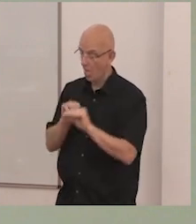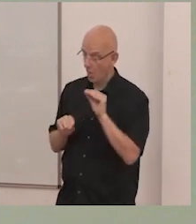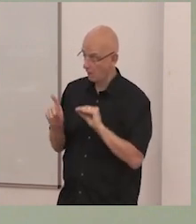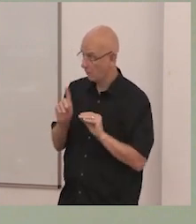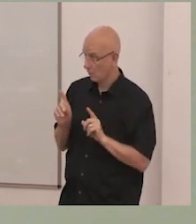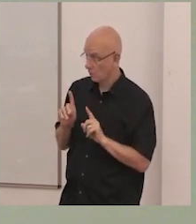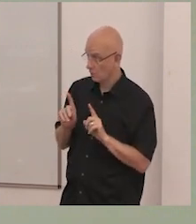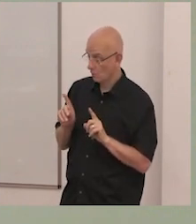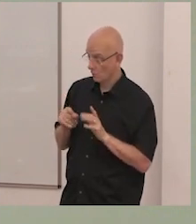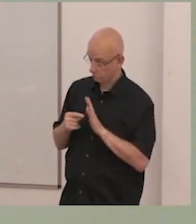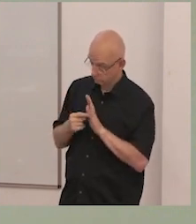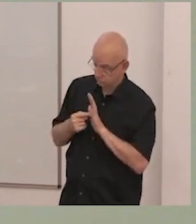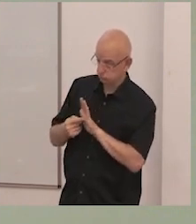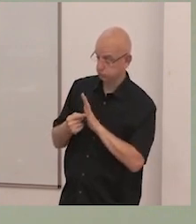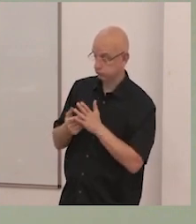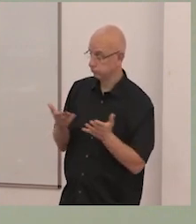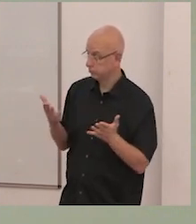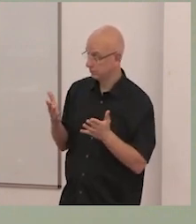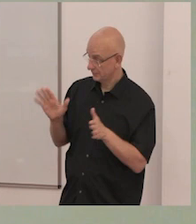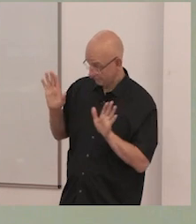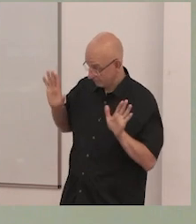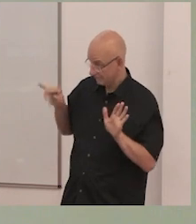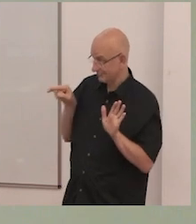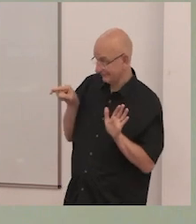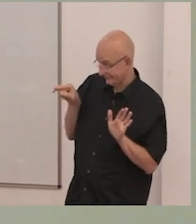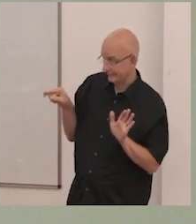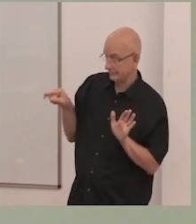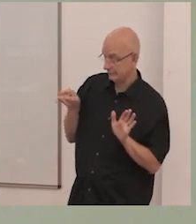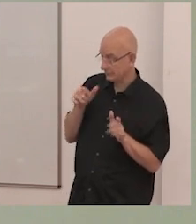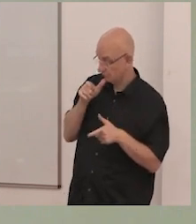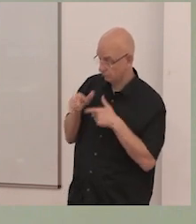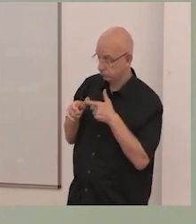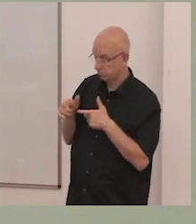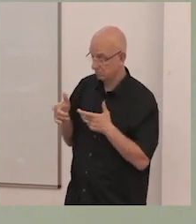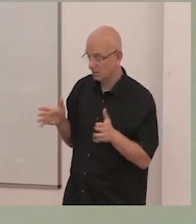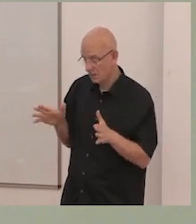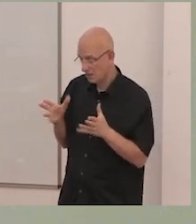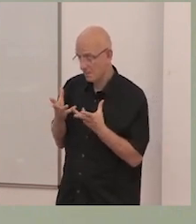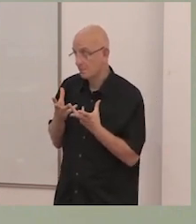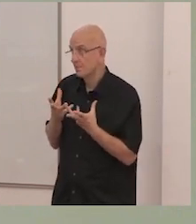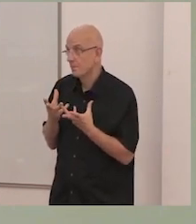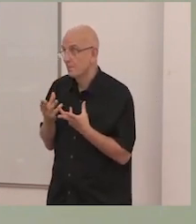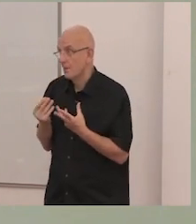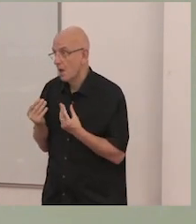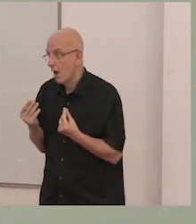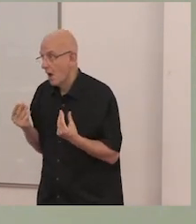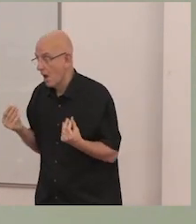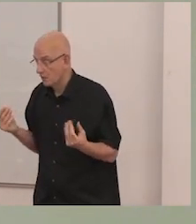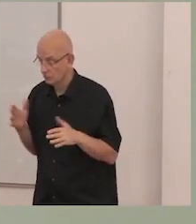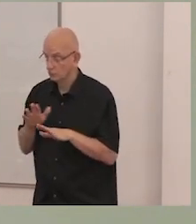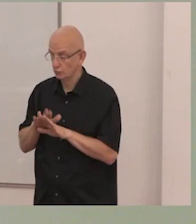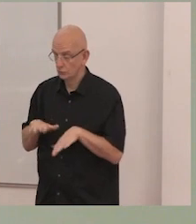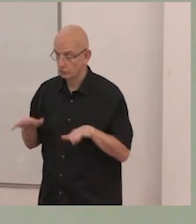Sadly, we have many children with defects and with severe defects, and in the future we will